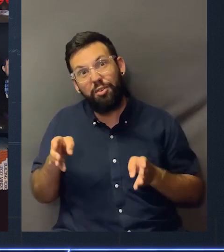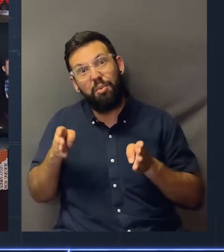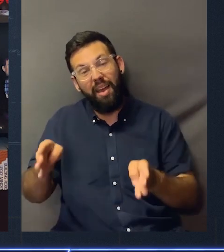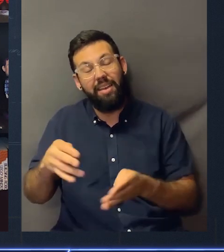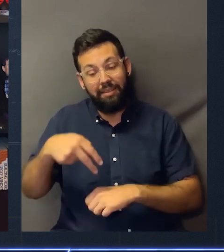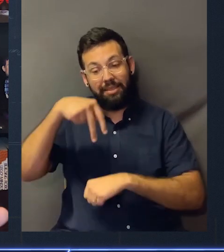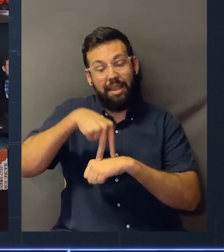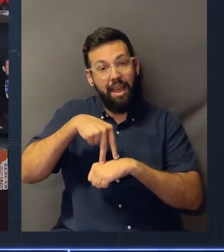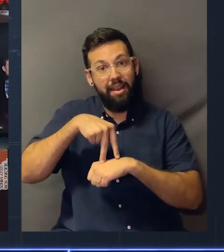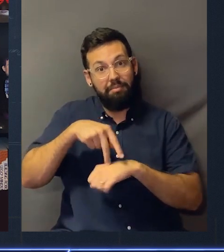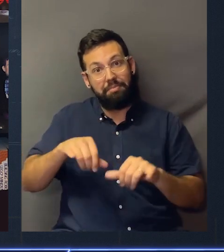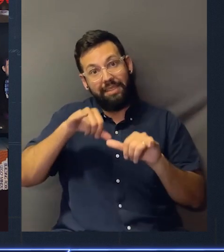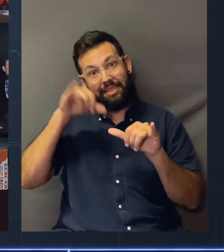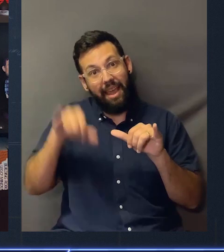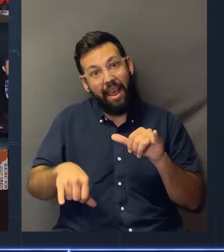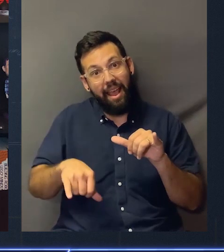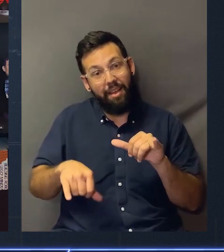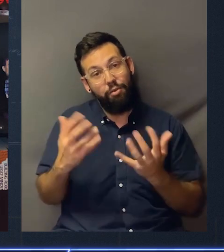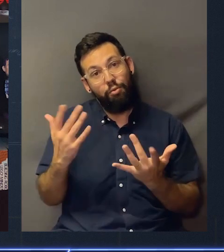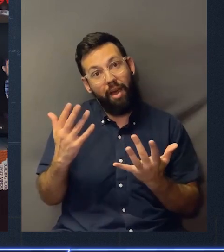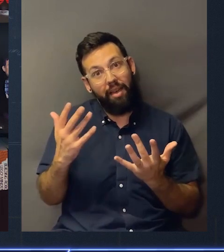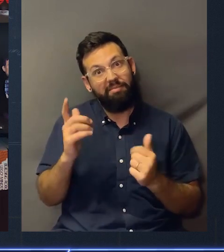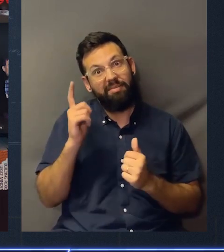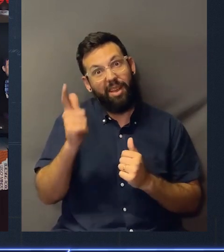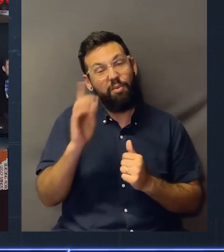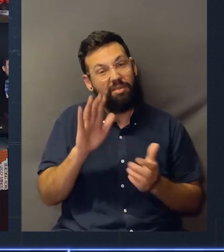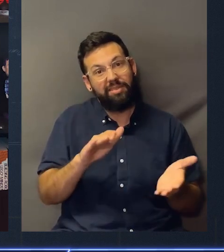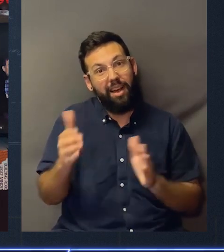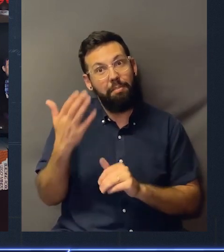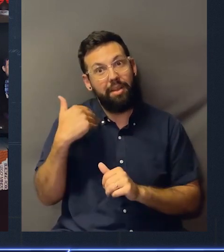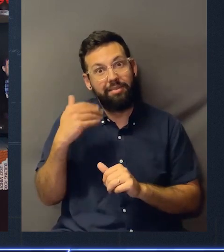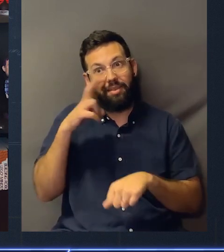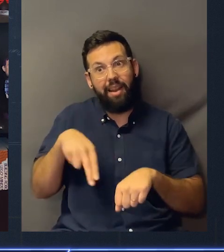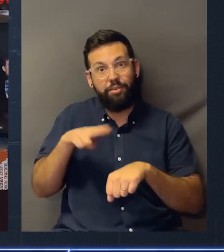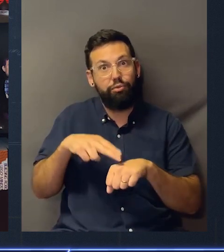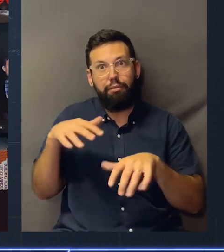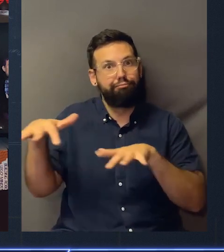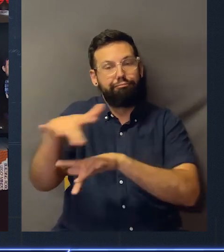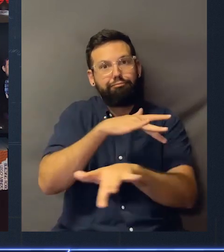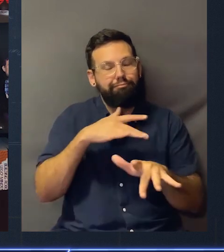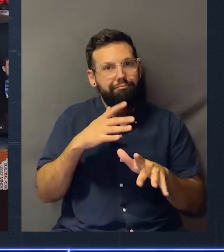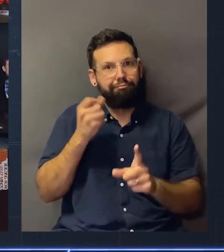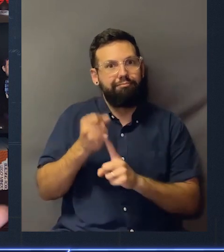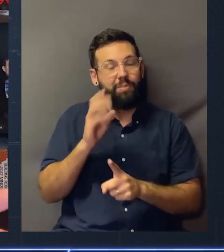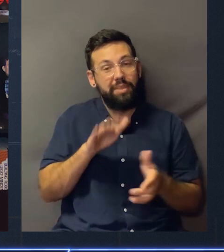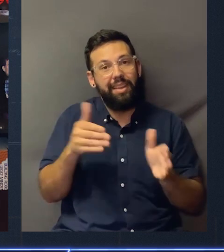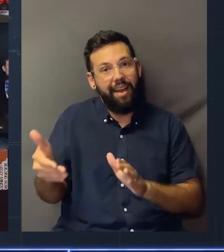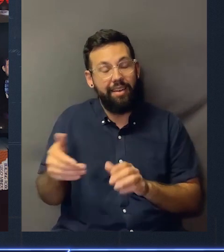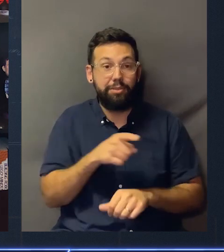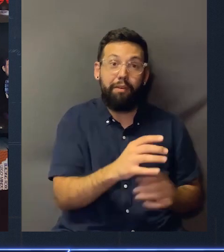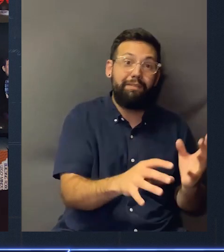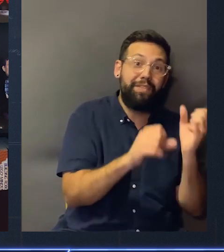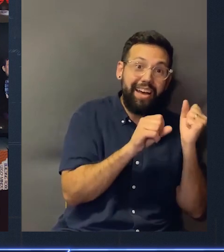really cold, and I will just die of exposure up there. So it's either the fast death or the slow death, but either way,